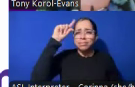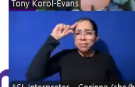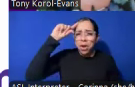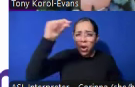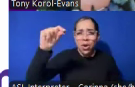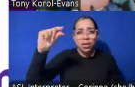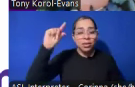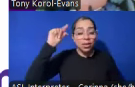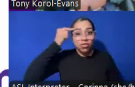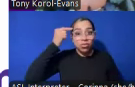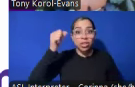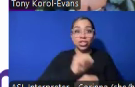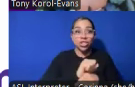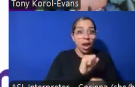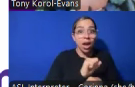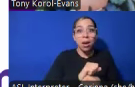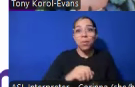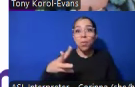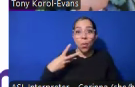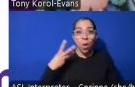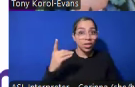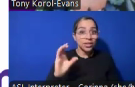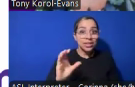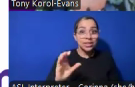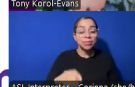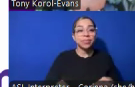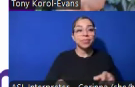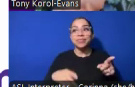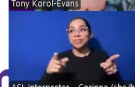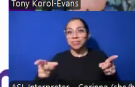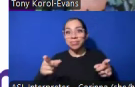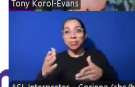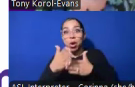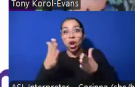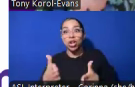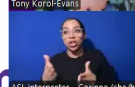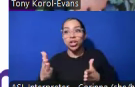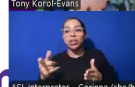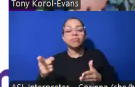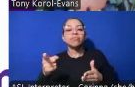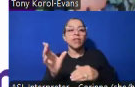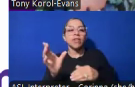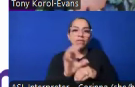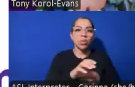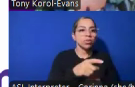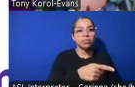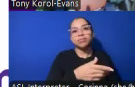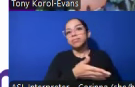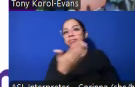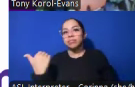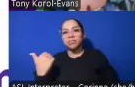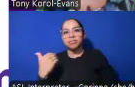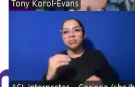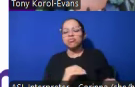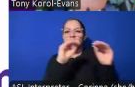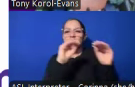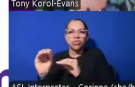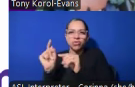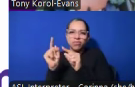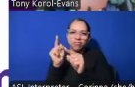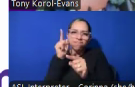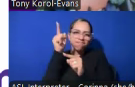job in DC, and moved her to a remote part of the state, away